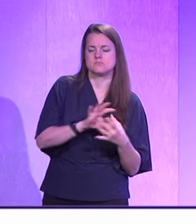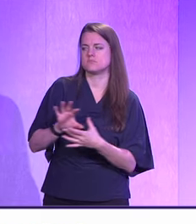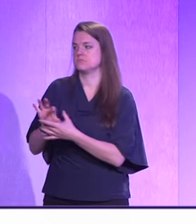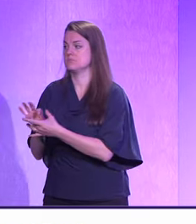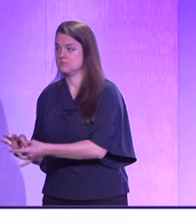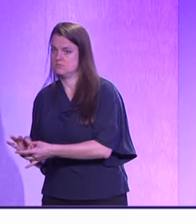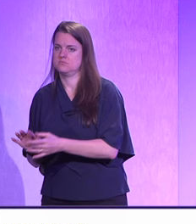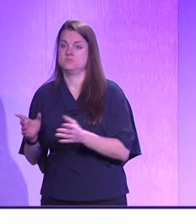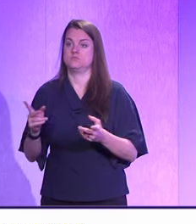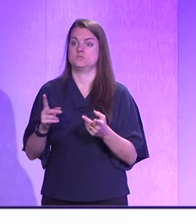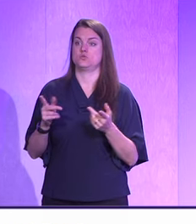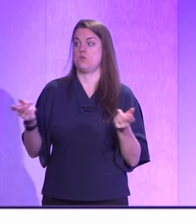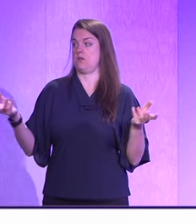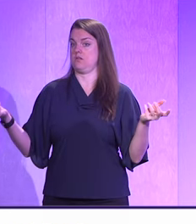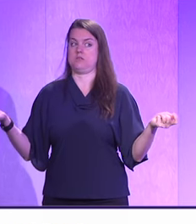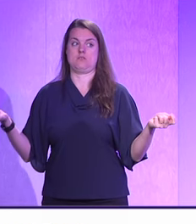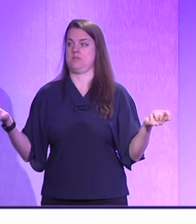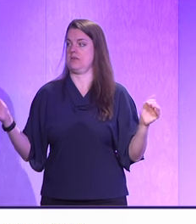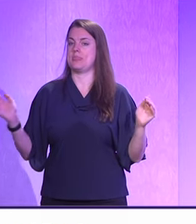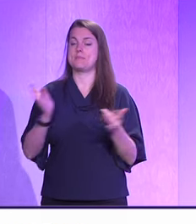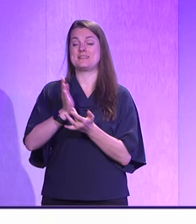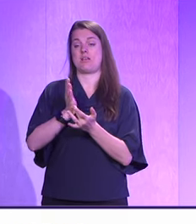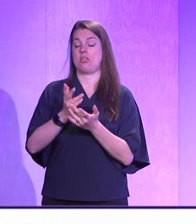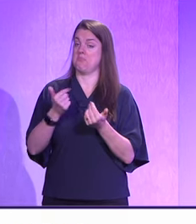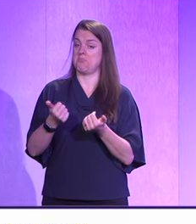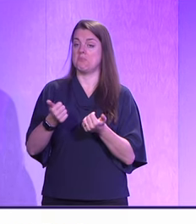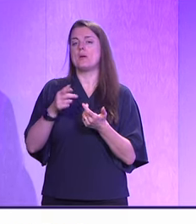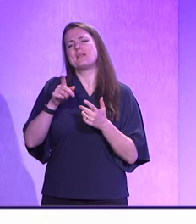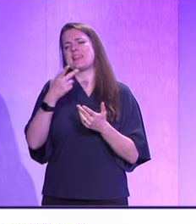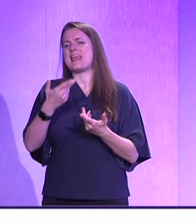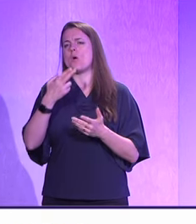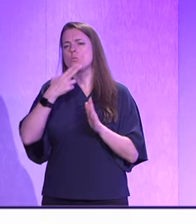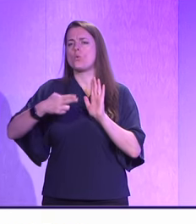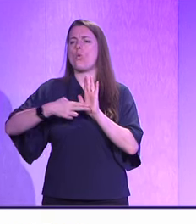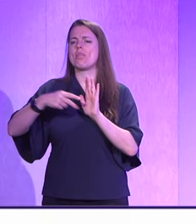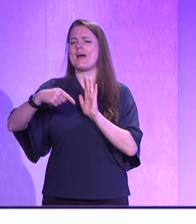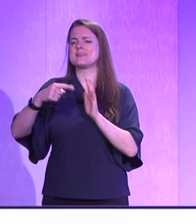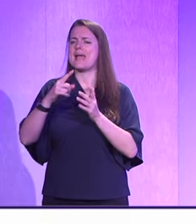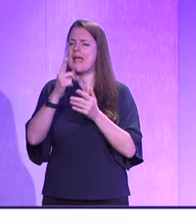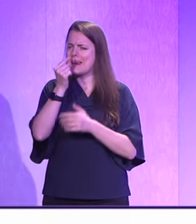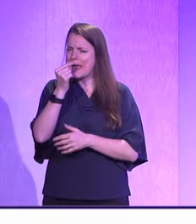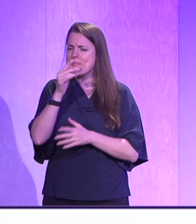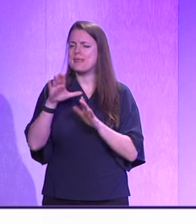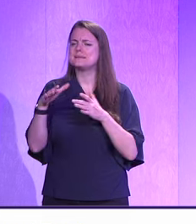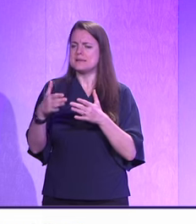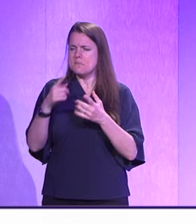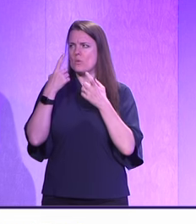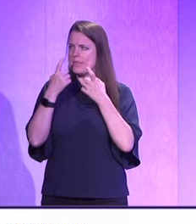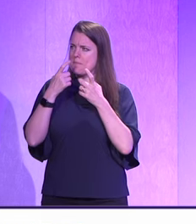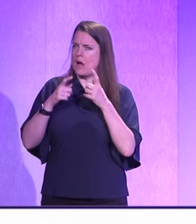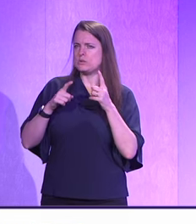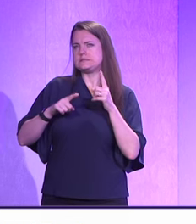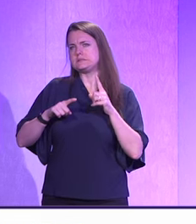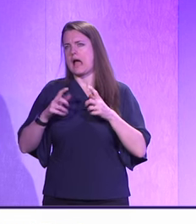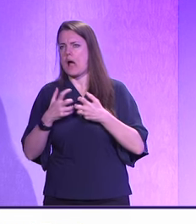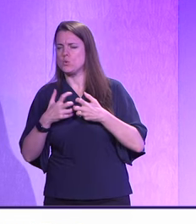help them work better and more effectively together. These days, we sort of call that an enabling team and think about a dynamic that goes with the